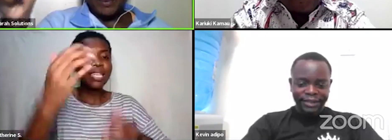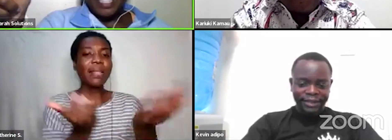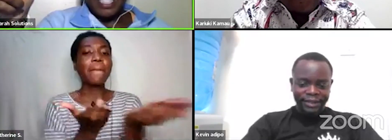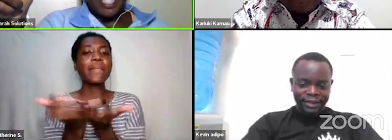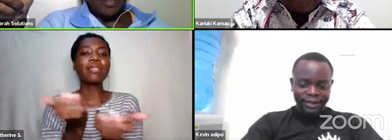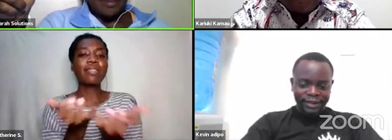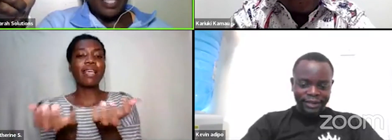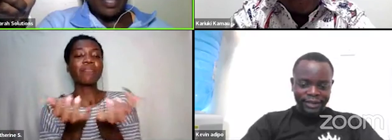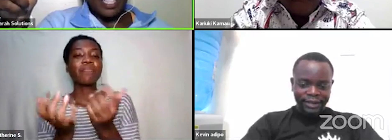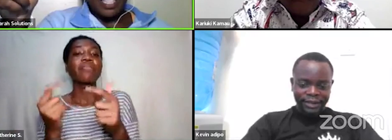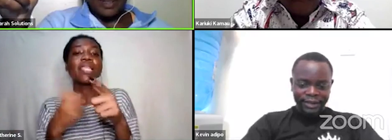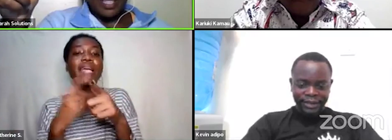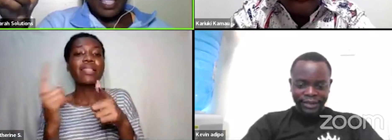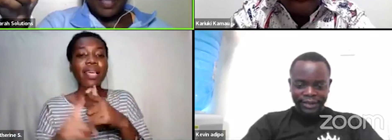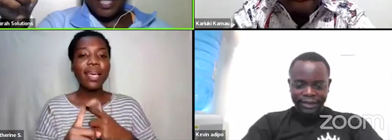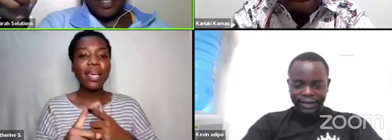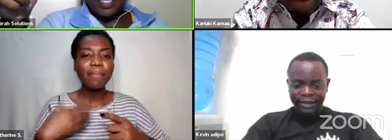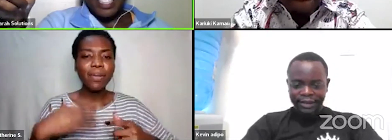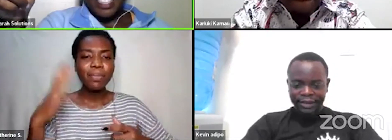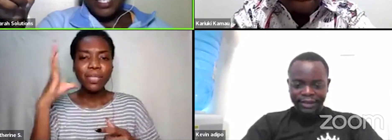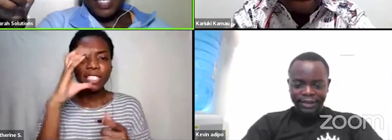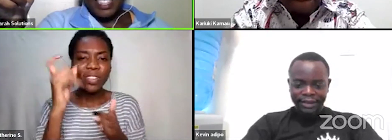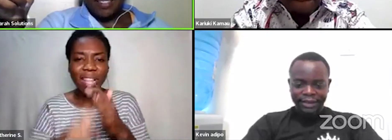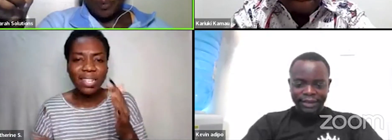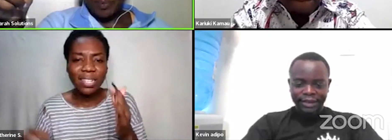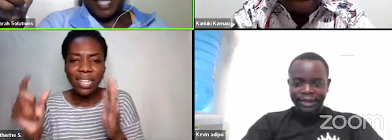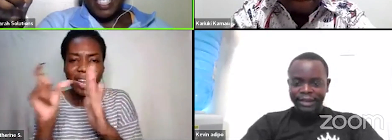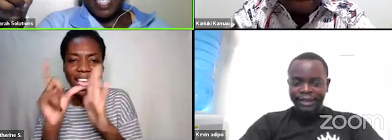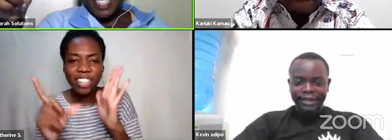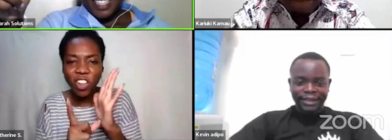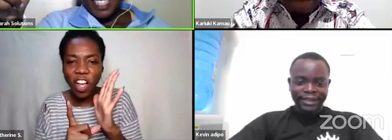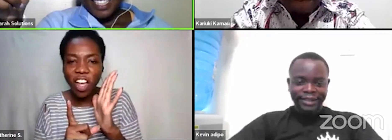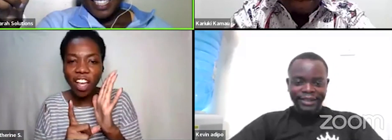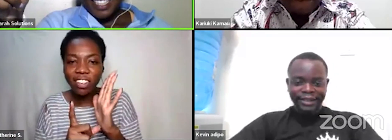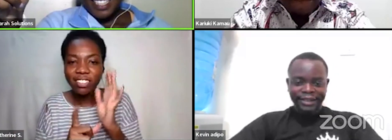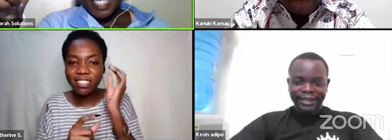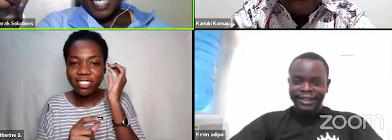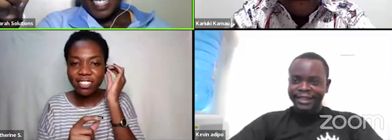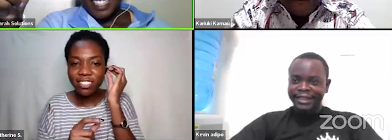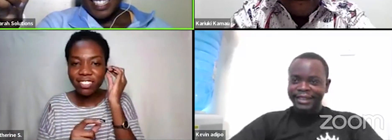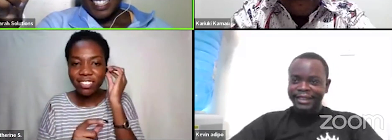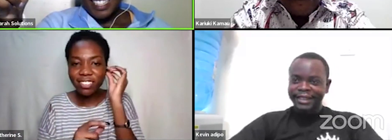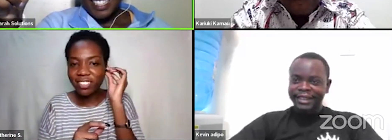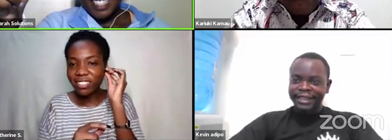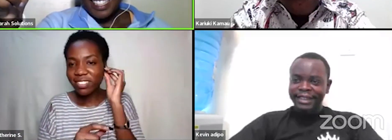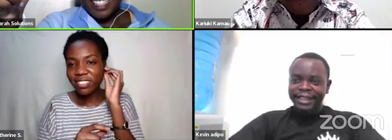then what else have I missed on the lessons, Kevin? What else have you picked?